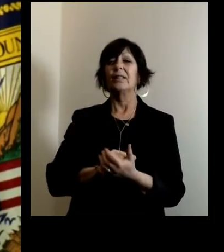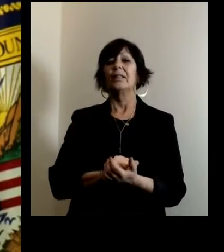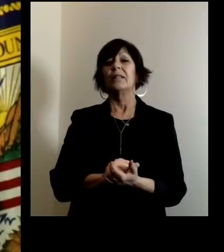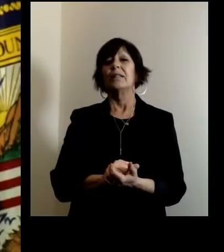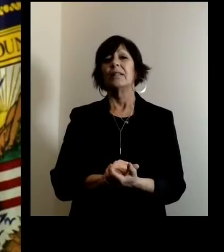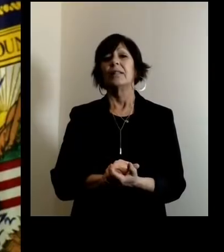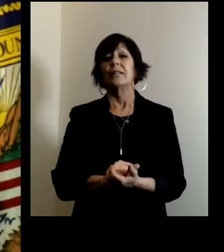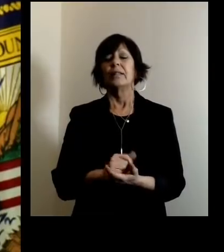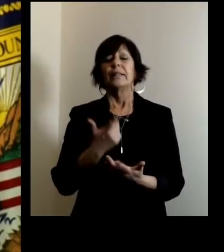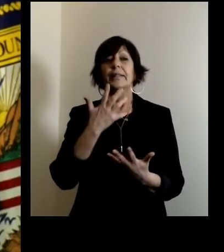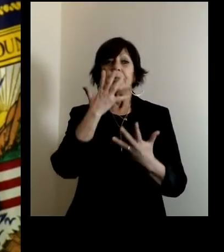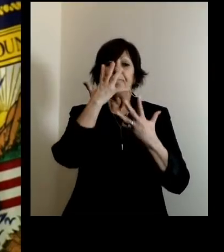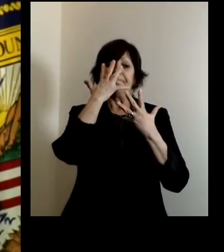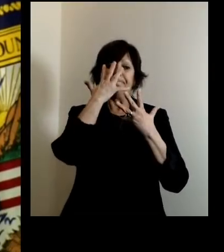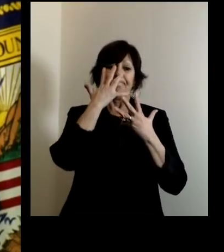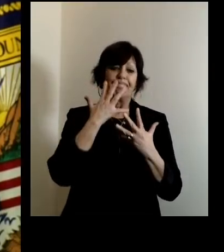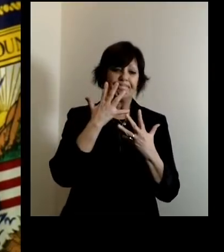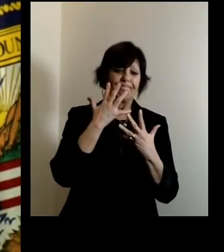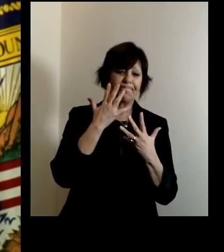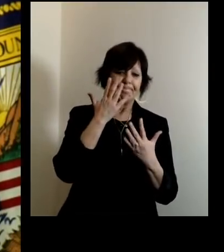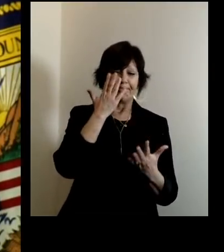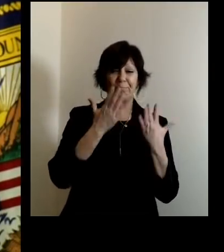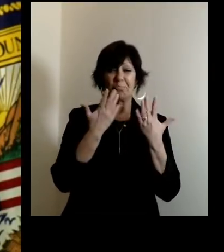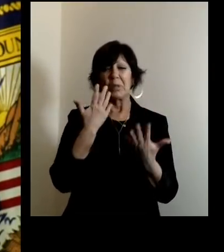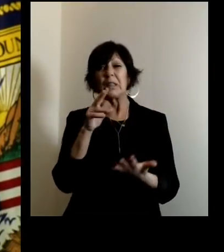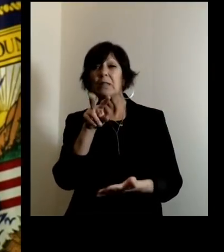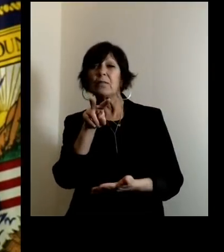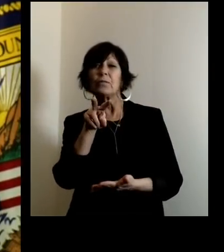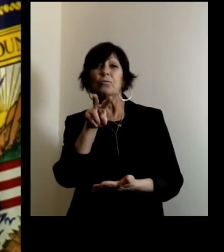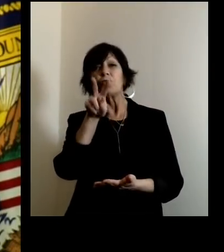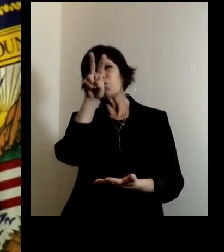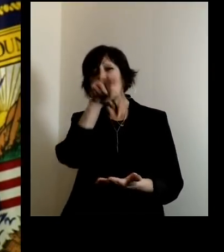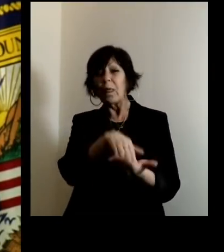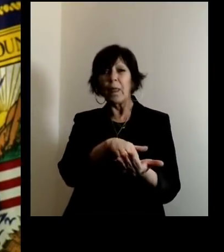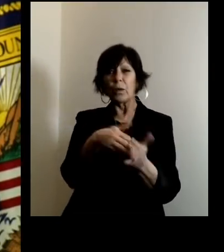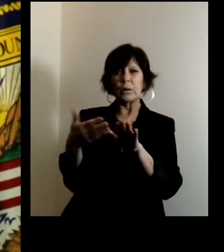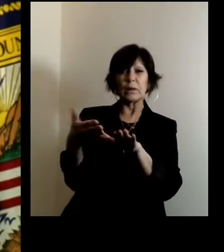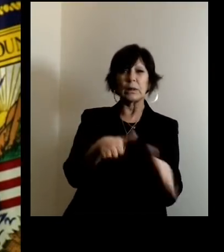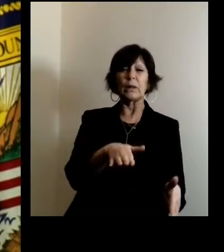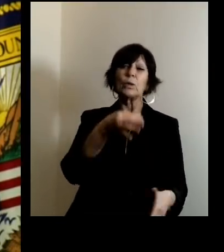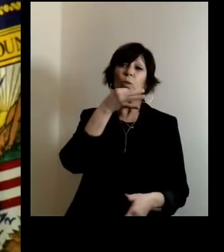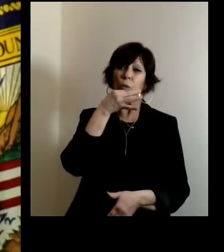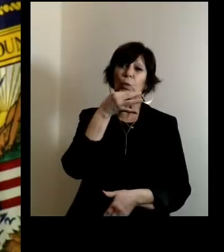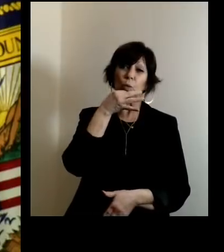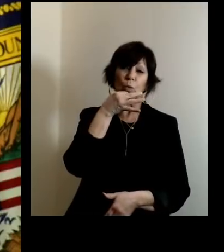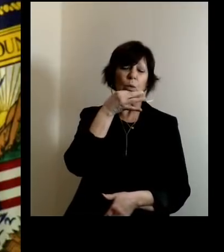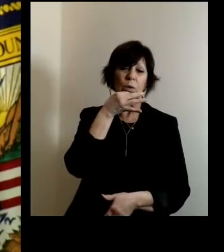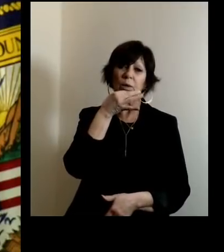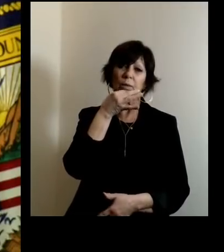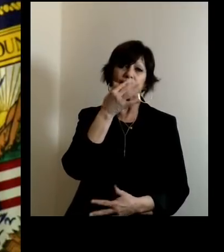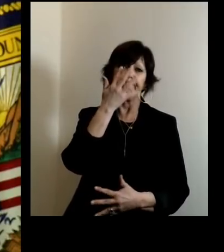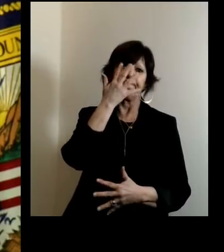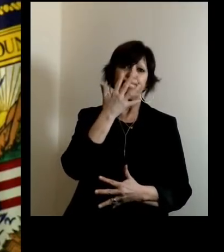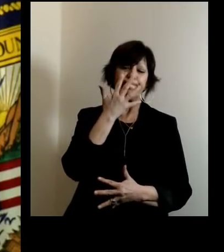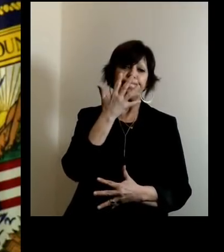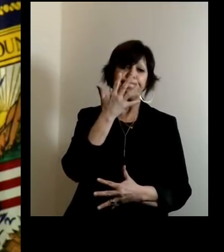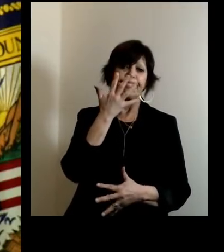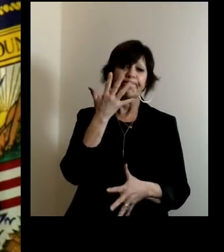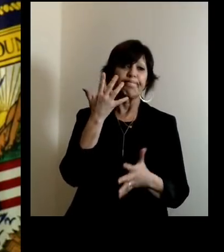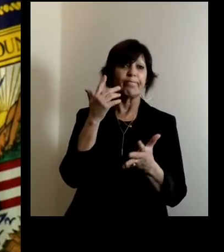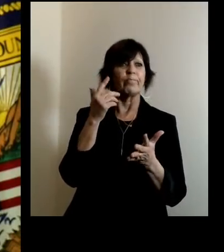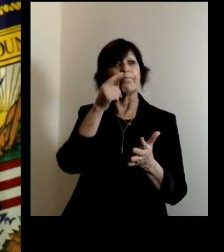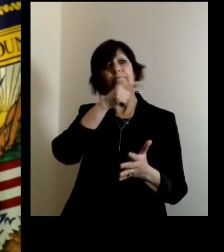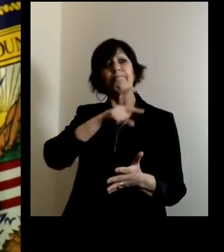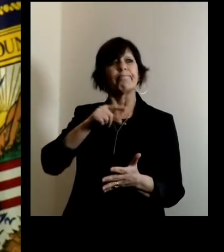very unfortunately we will probably approach 2,000 deaths soon as a country on a daily basis, and what we need to do as